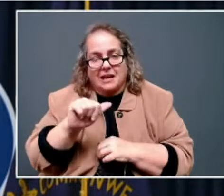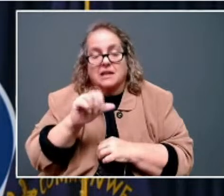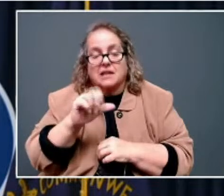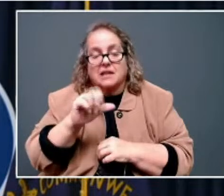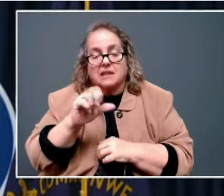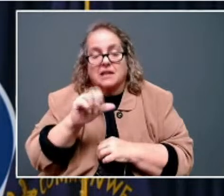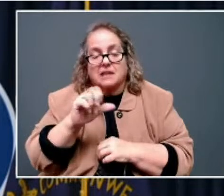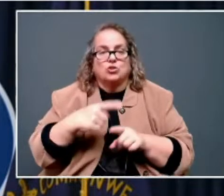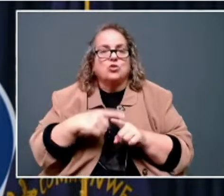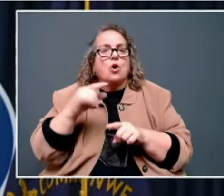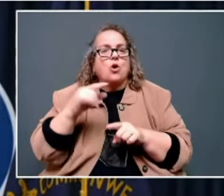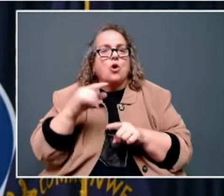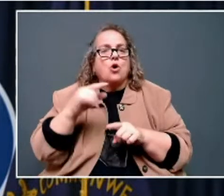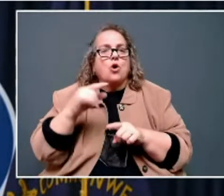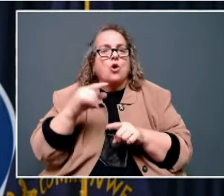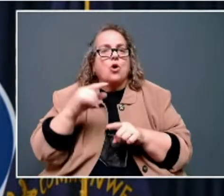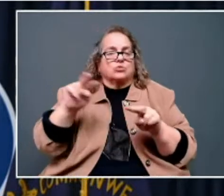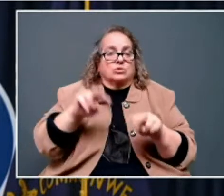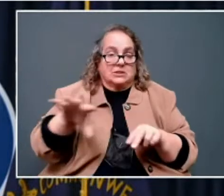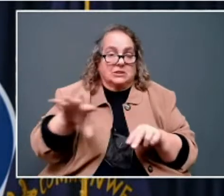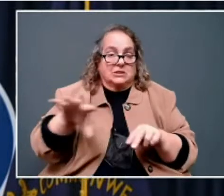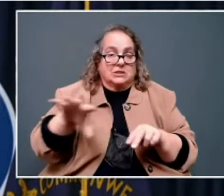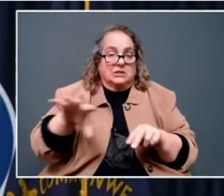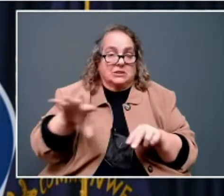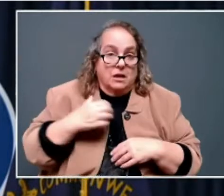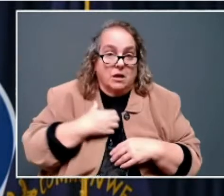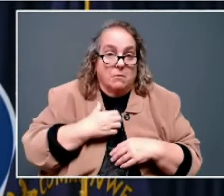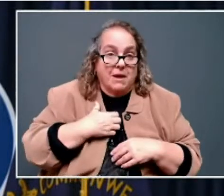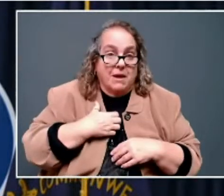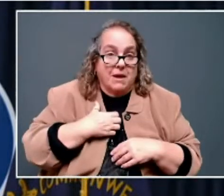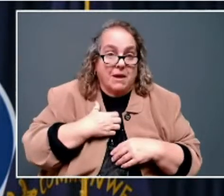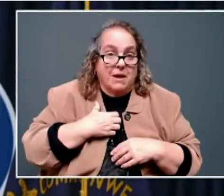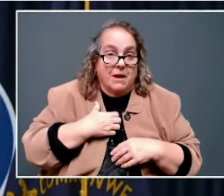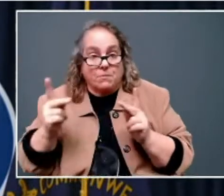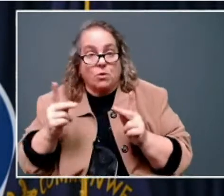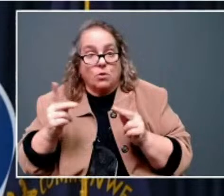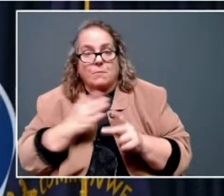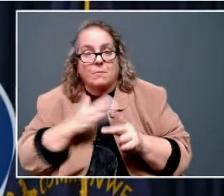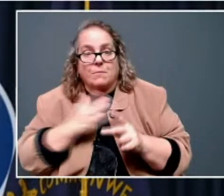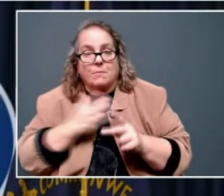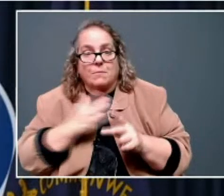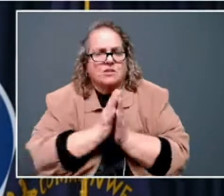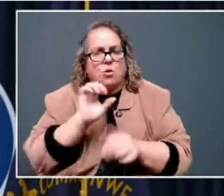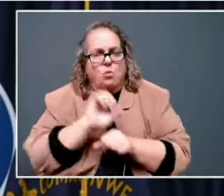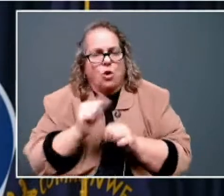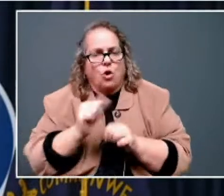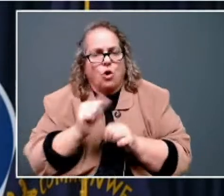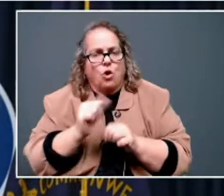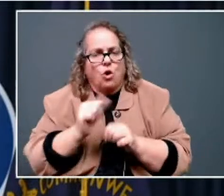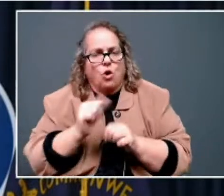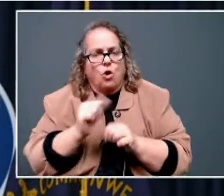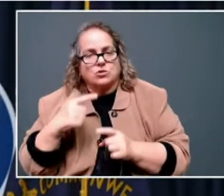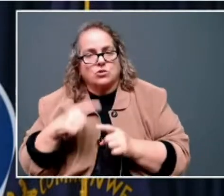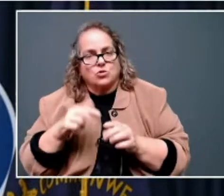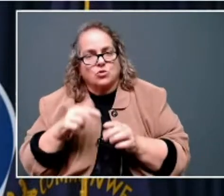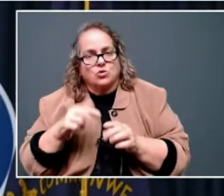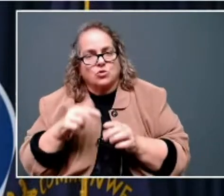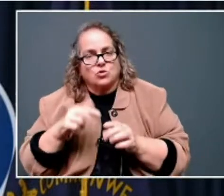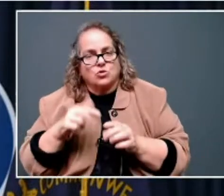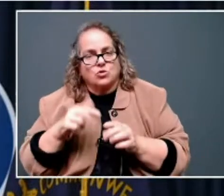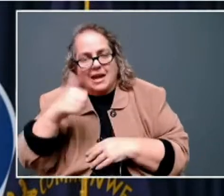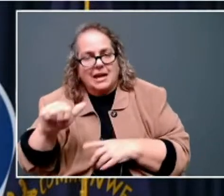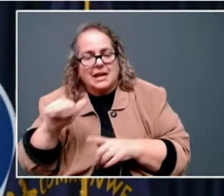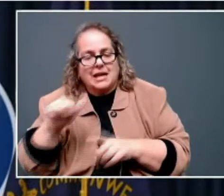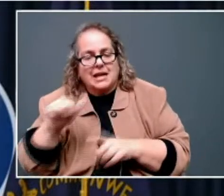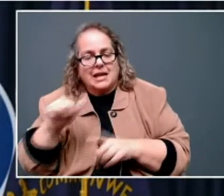take complaints or concerns from folks, and we just please ask to work with us to refer any, because we want